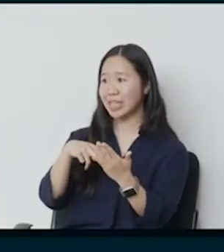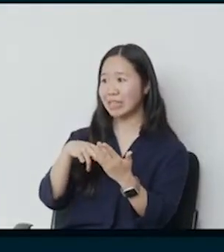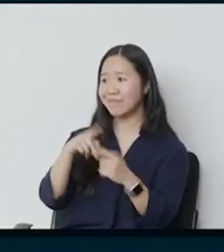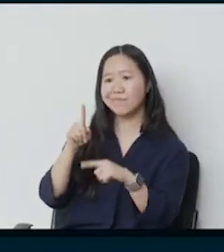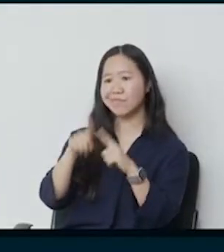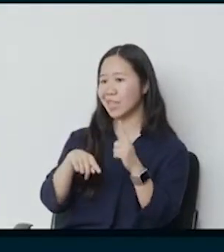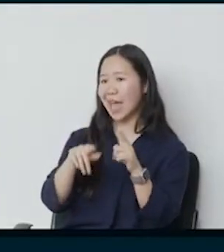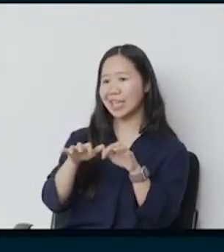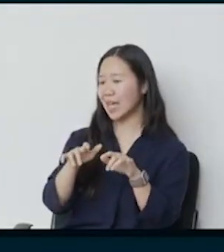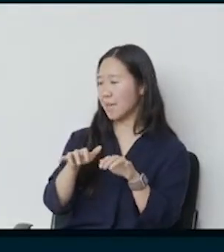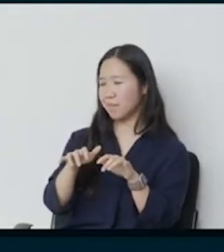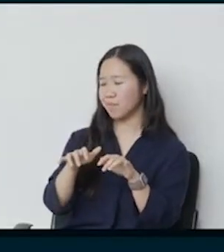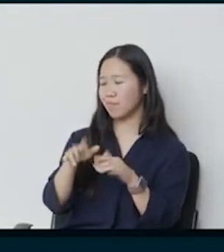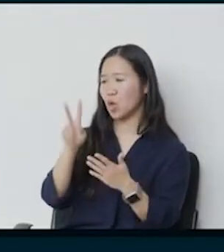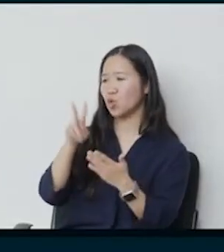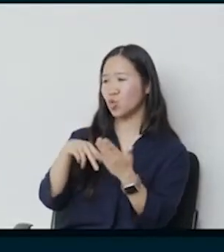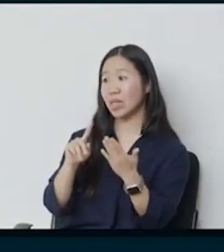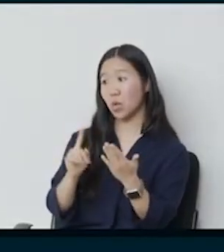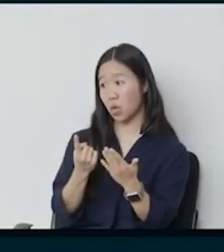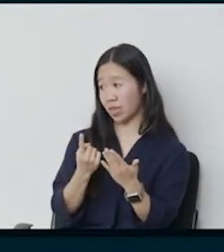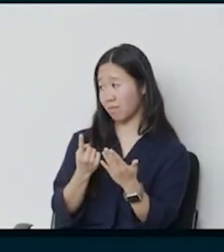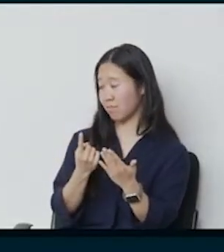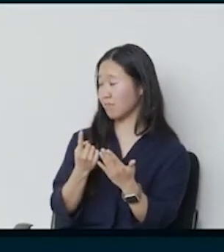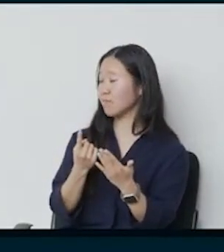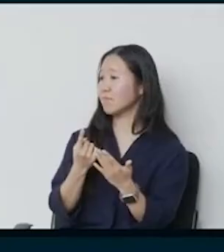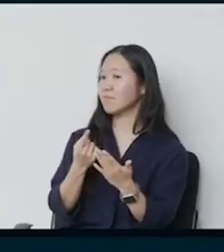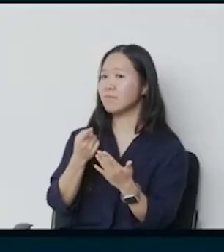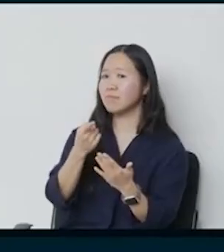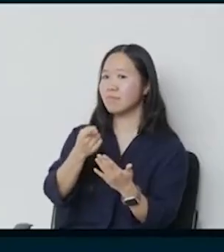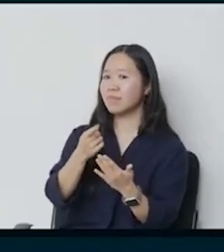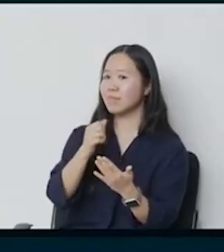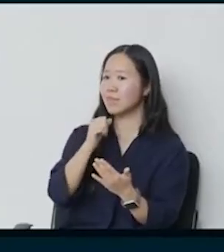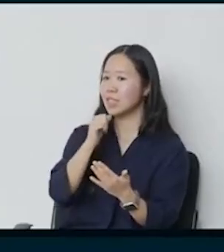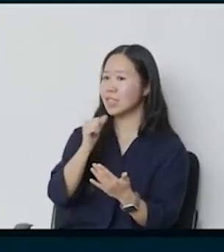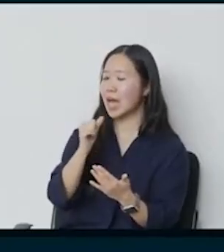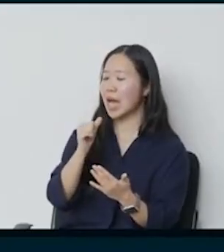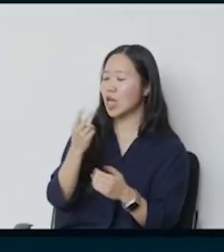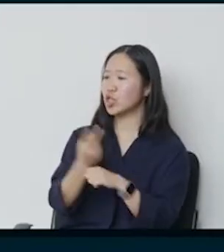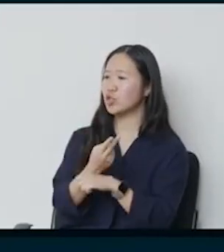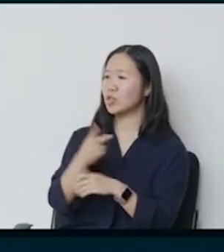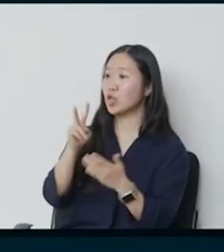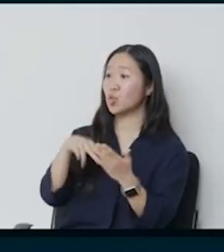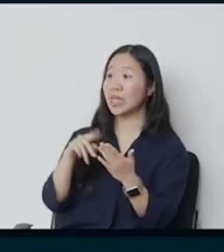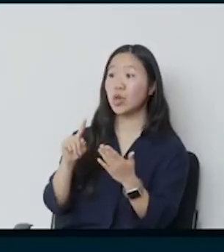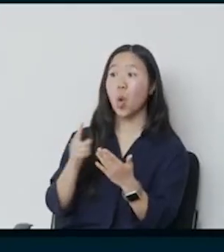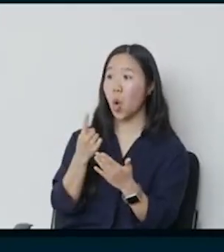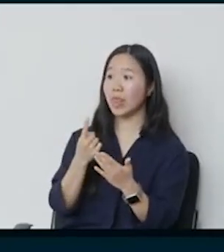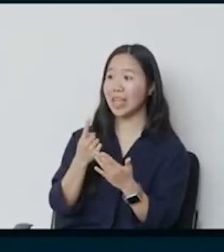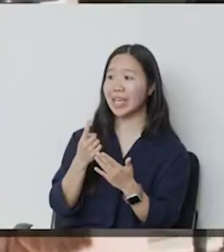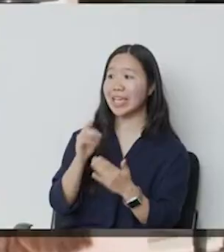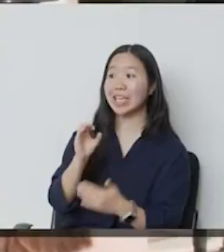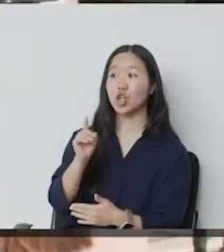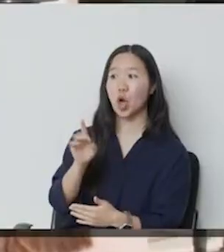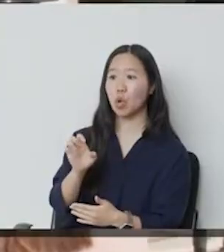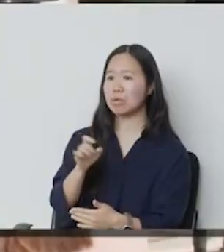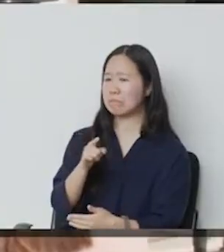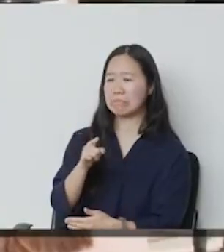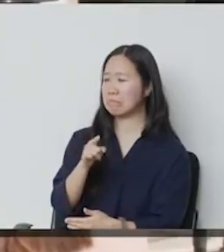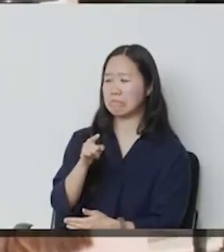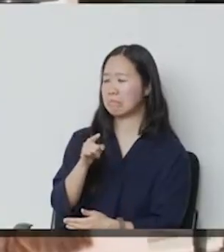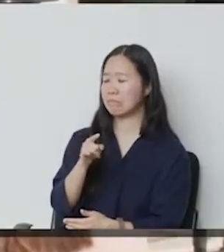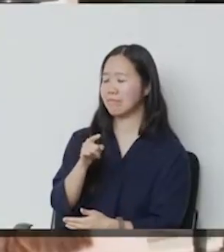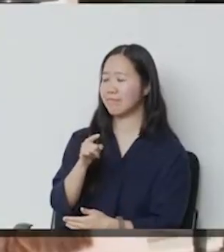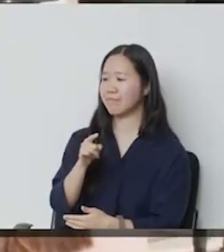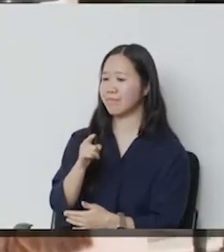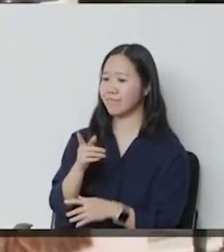like a read-only field. But the developer didn't use the read-only attribute. What they did was they